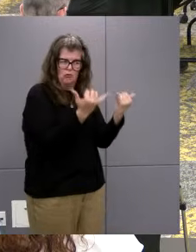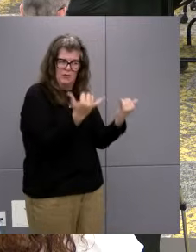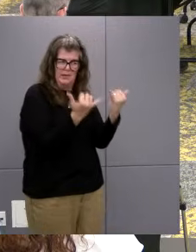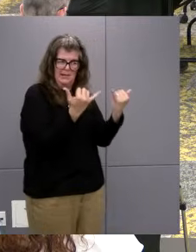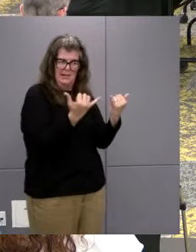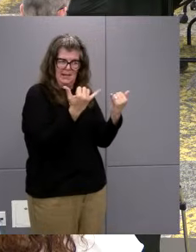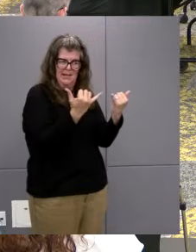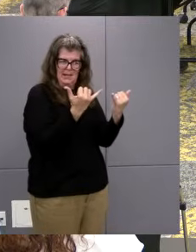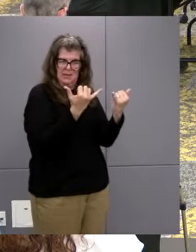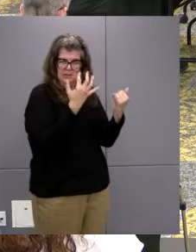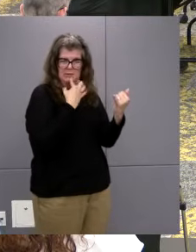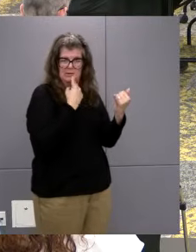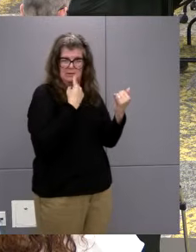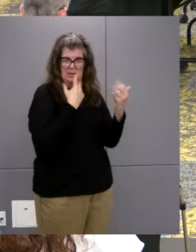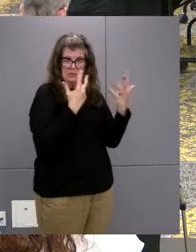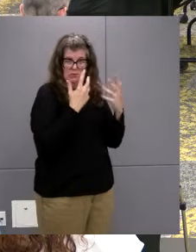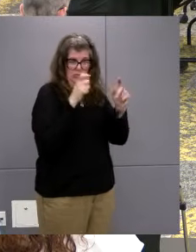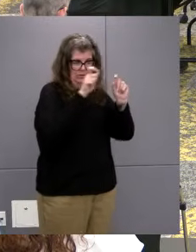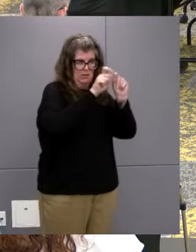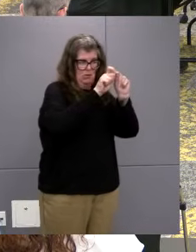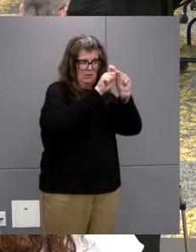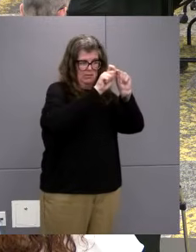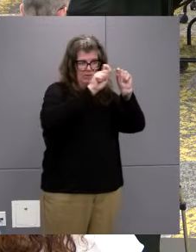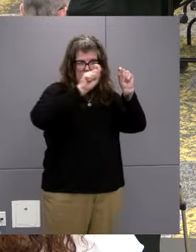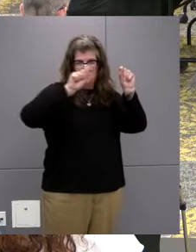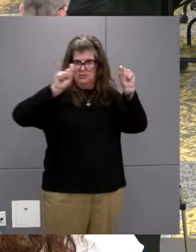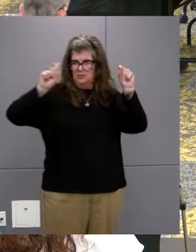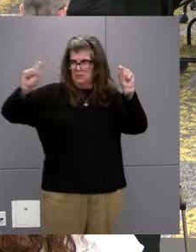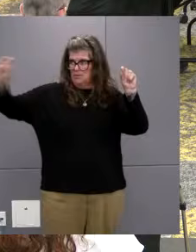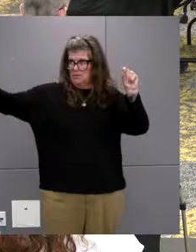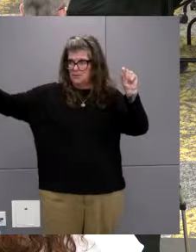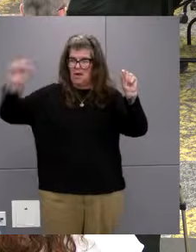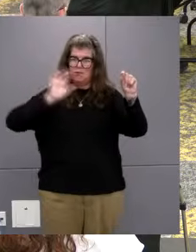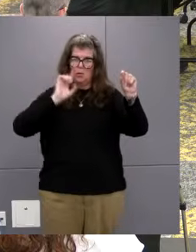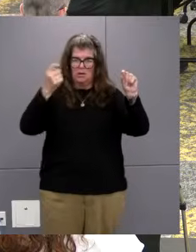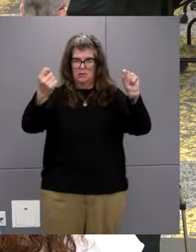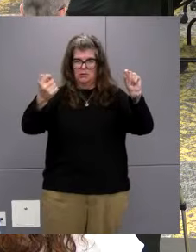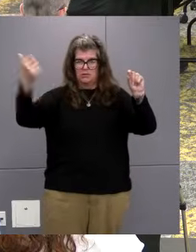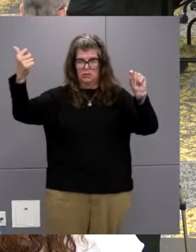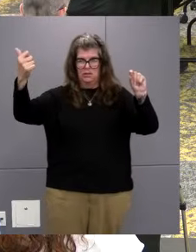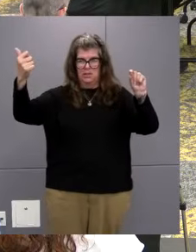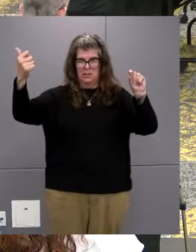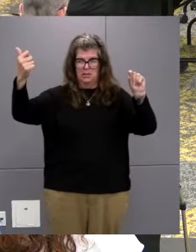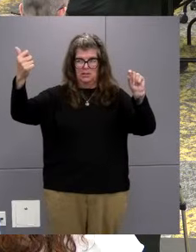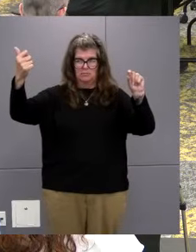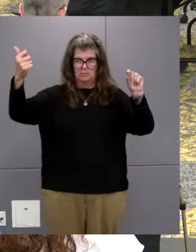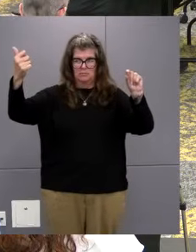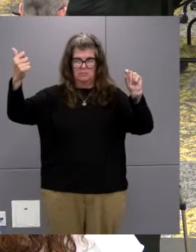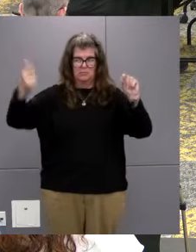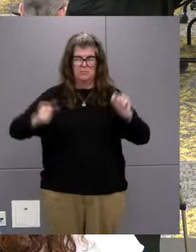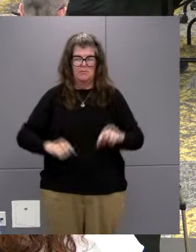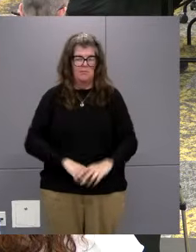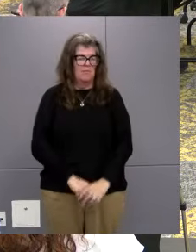is, and so the strikeout means those words are being proposed to be deleted from the current policy.